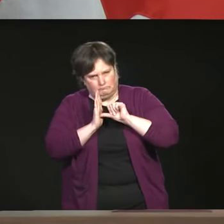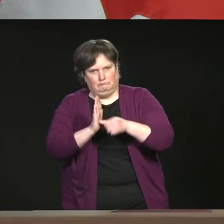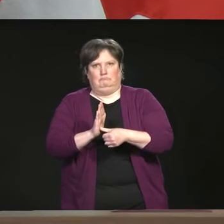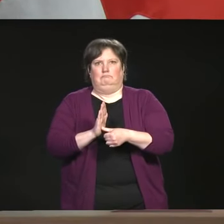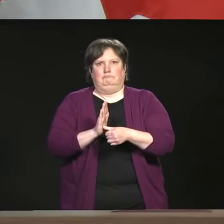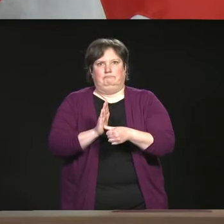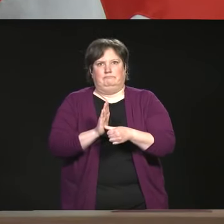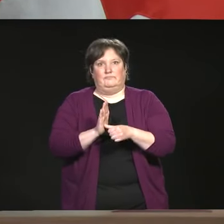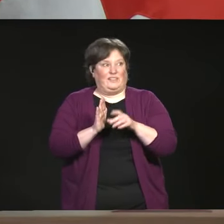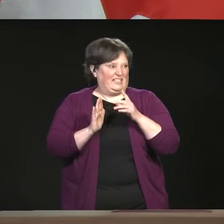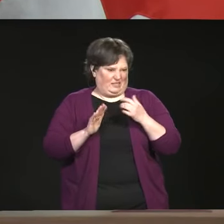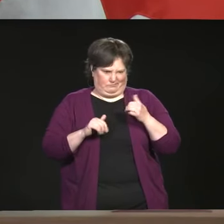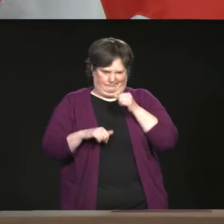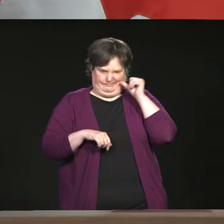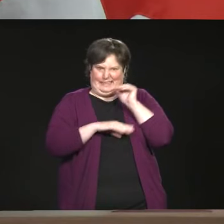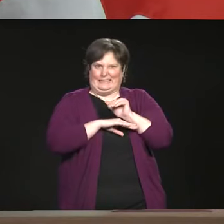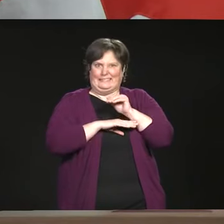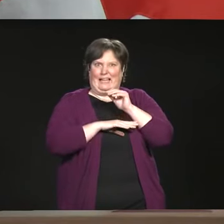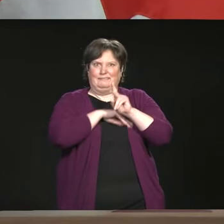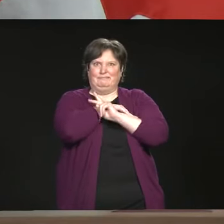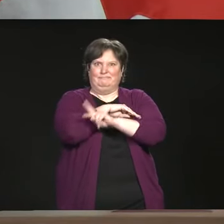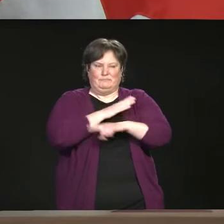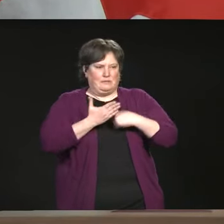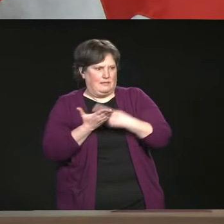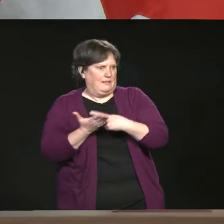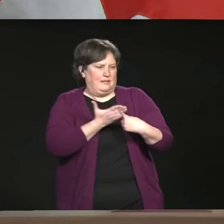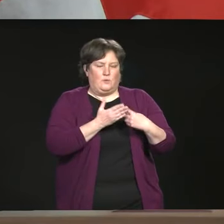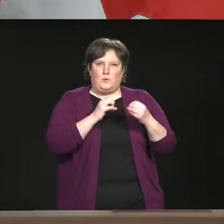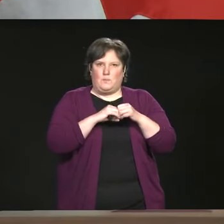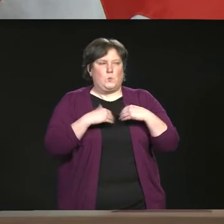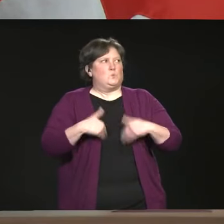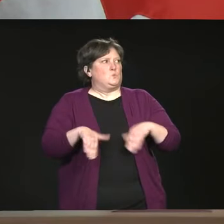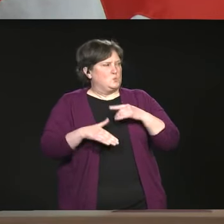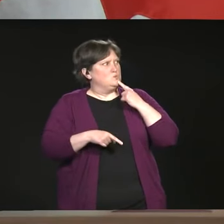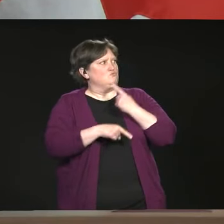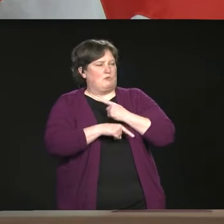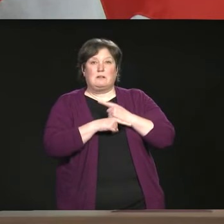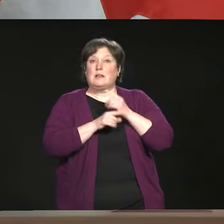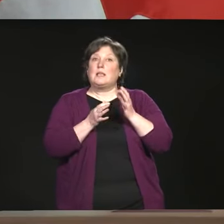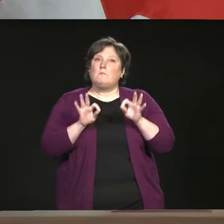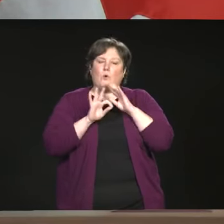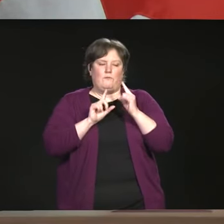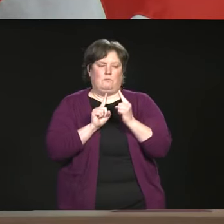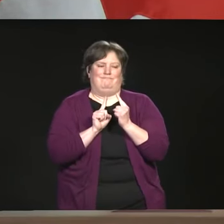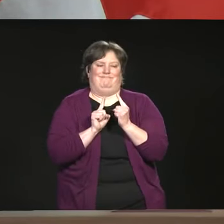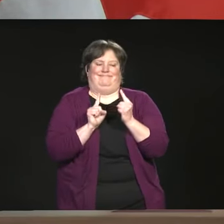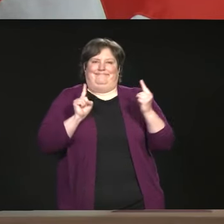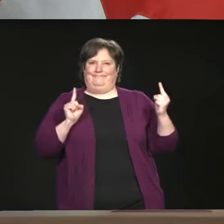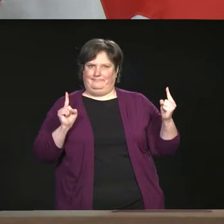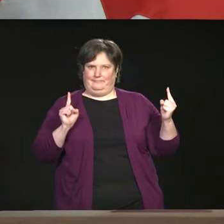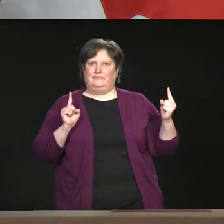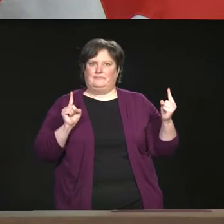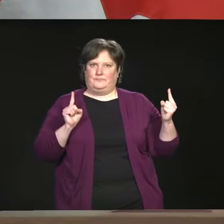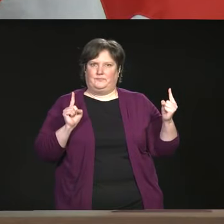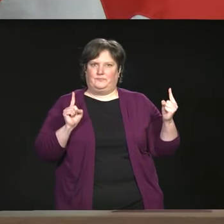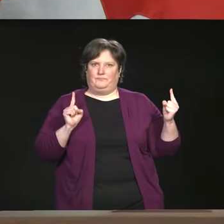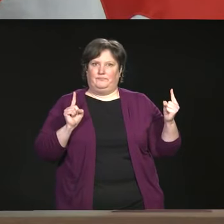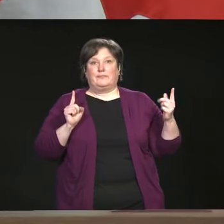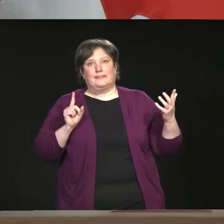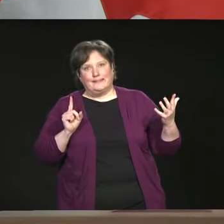night, we appreciate it even more. Physical distancing does come at an economic